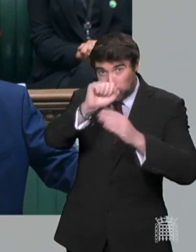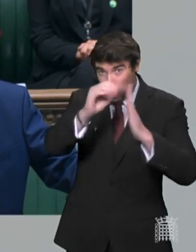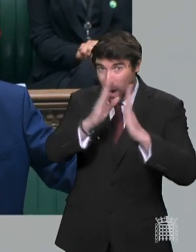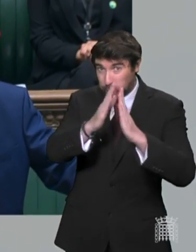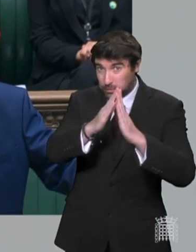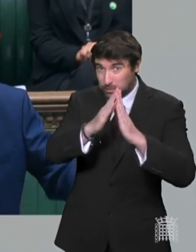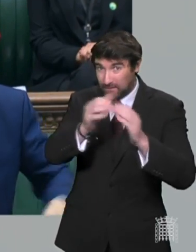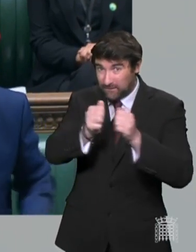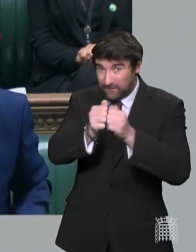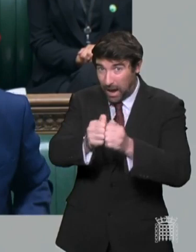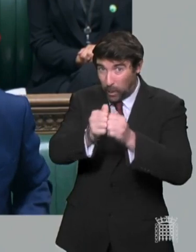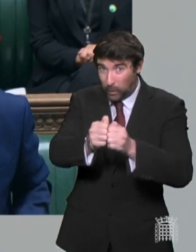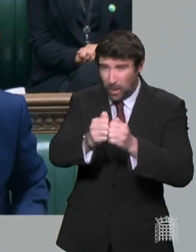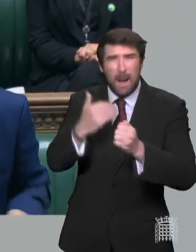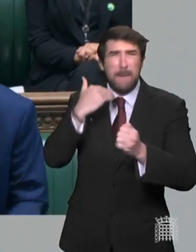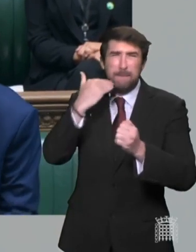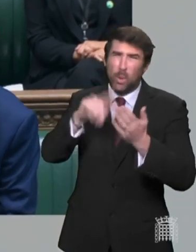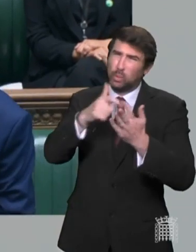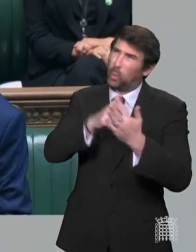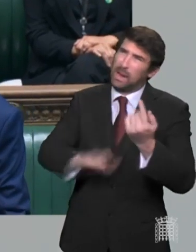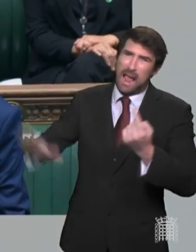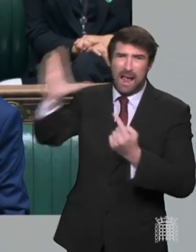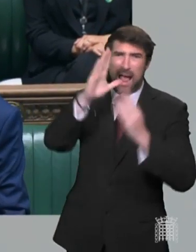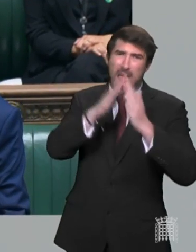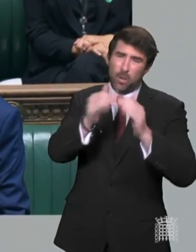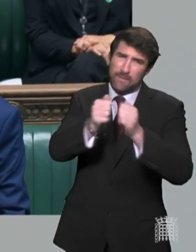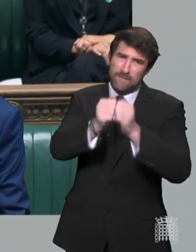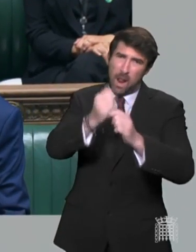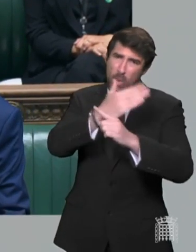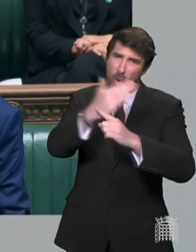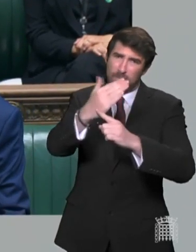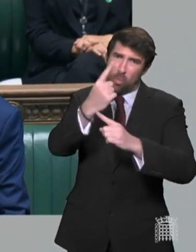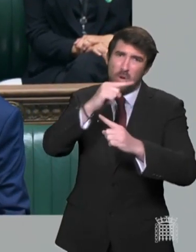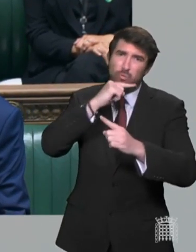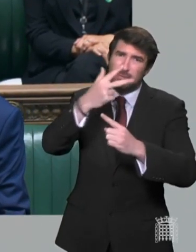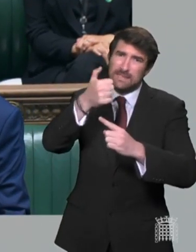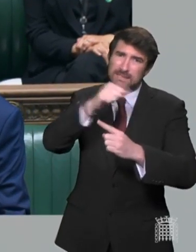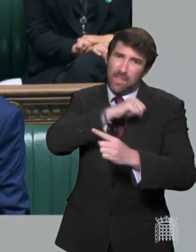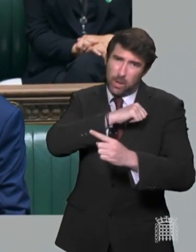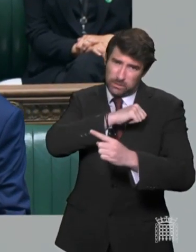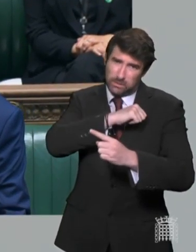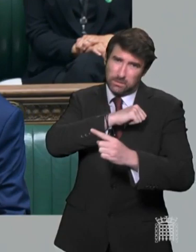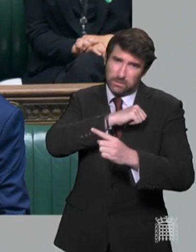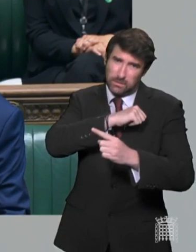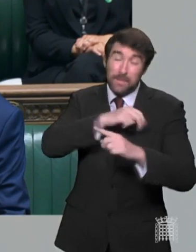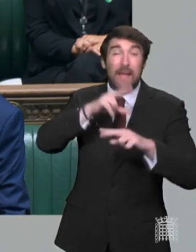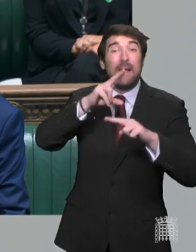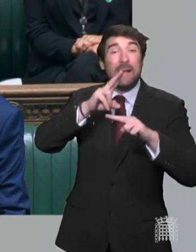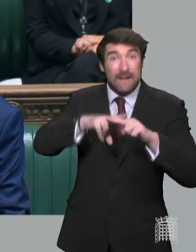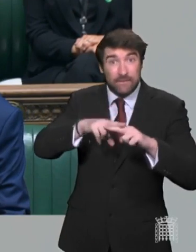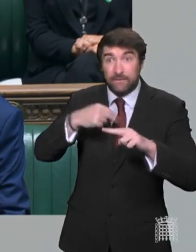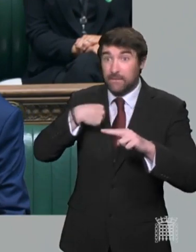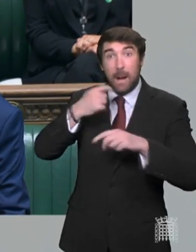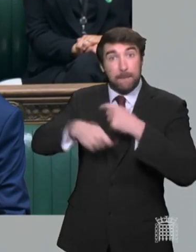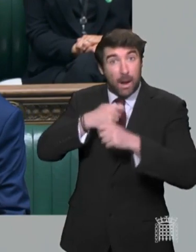the country in all of your constituents, facing large costs because they have to go into care, will have to pay £86,000